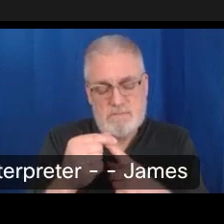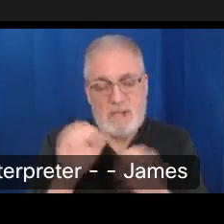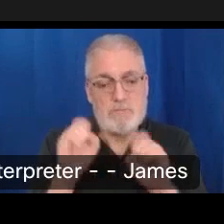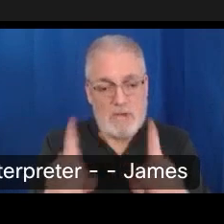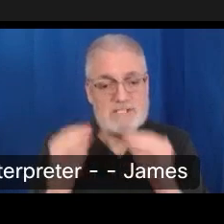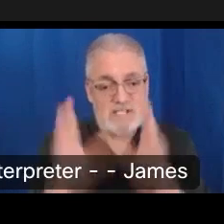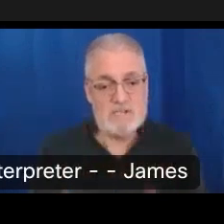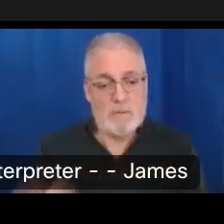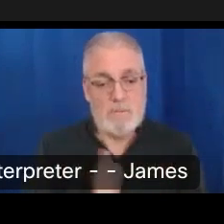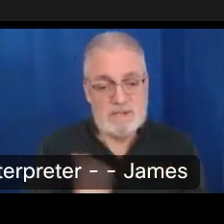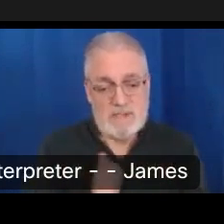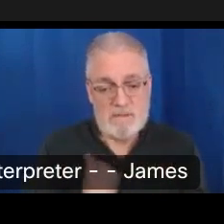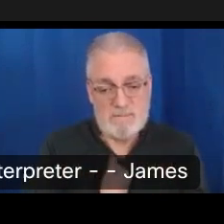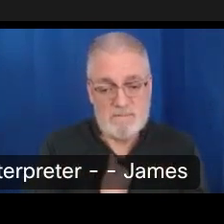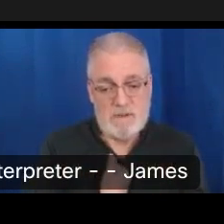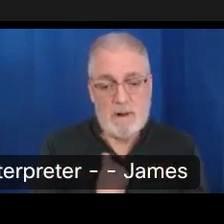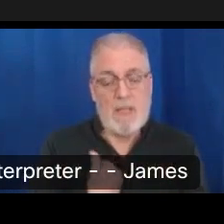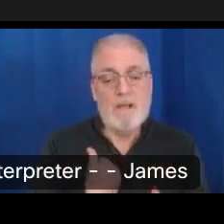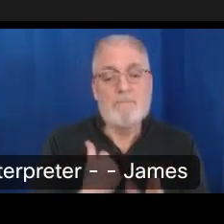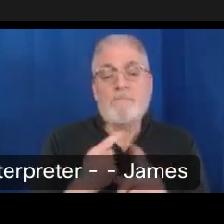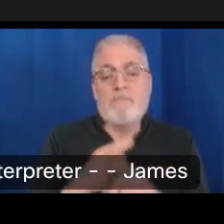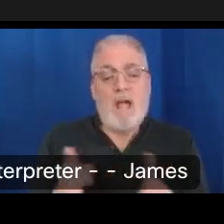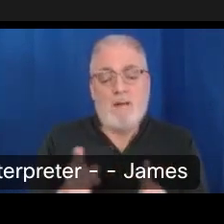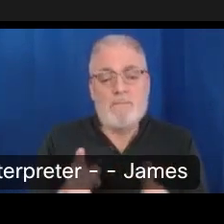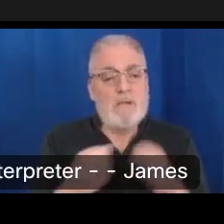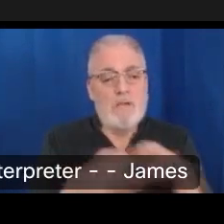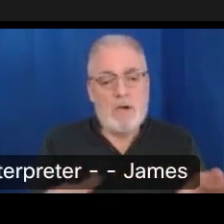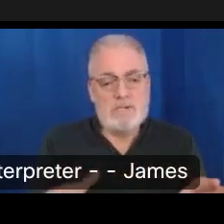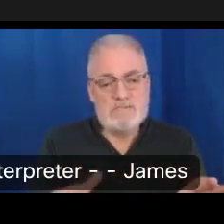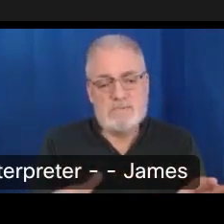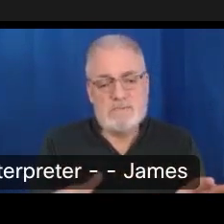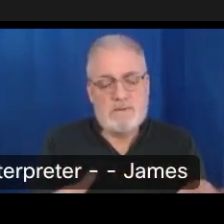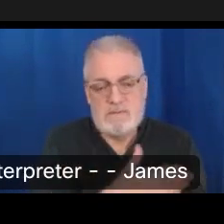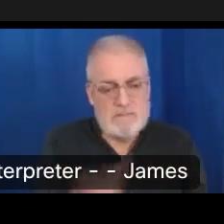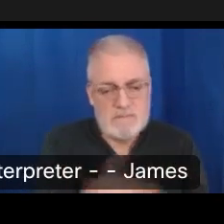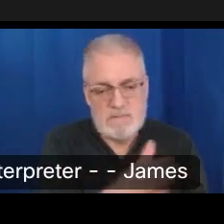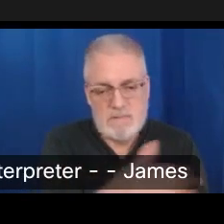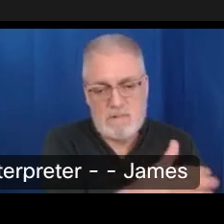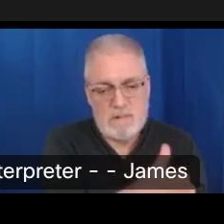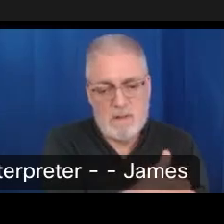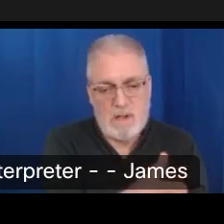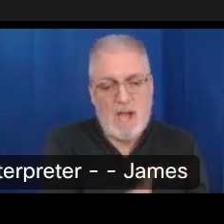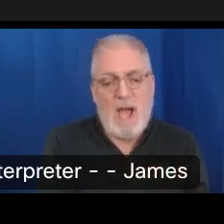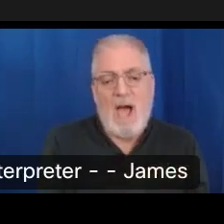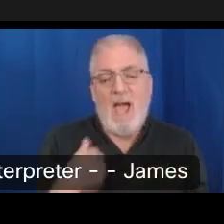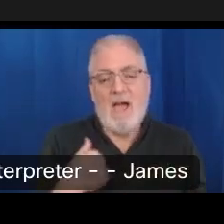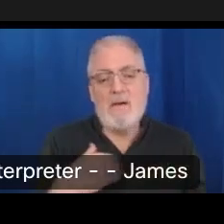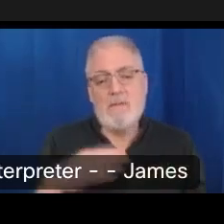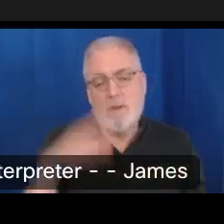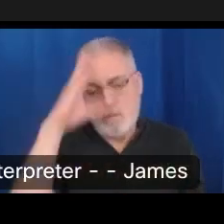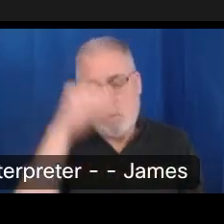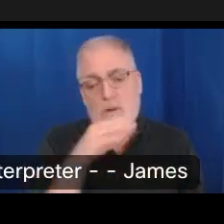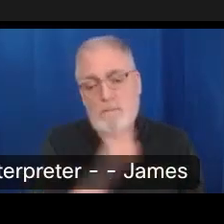have a 10-year-old boy that I see who needs help and assistance pulling up his pants, and he's non-speaking,